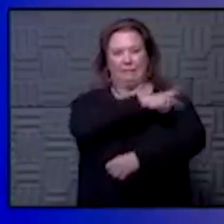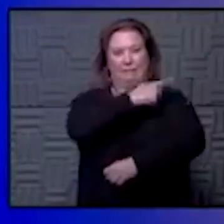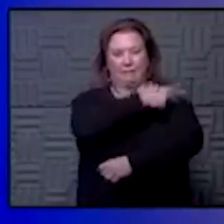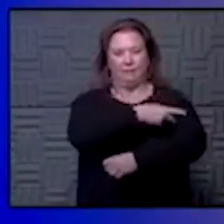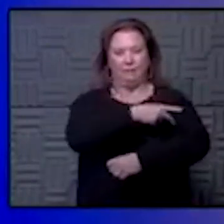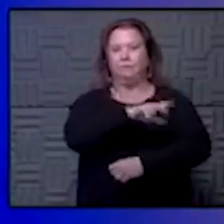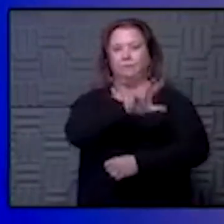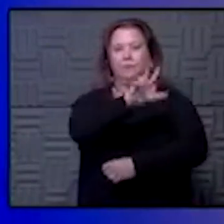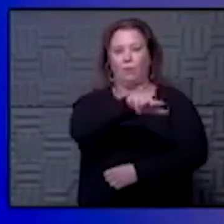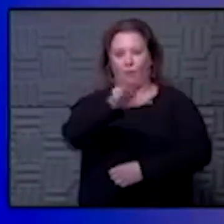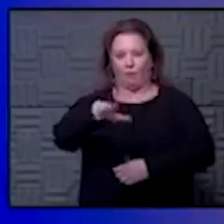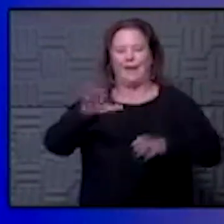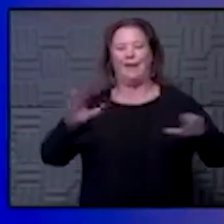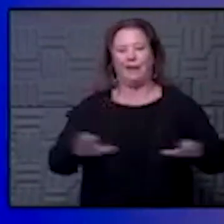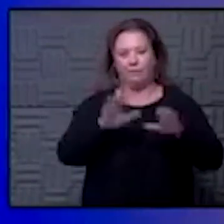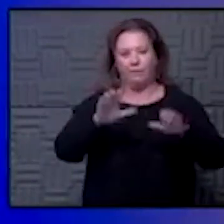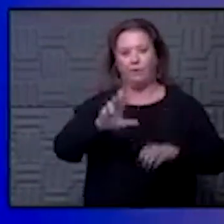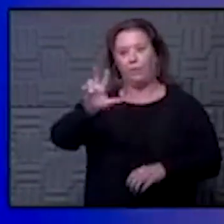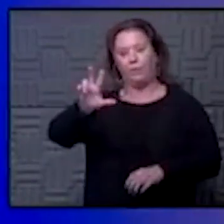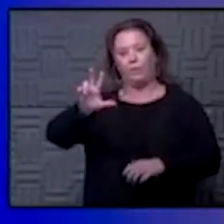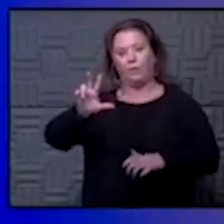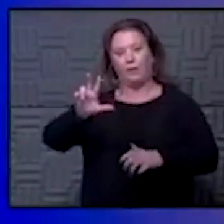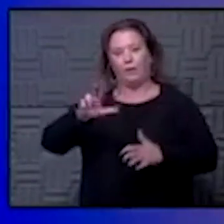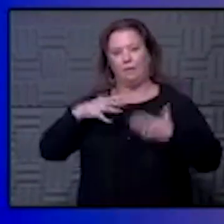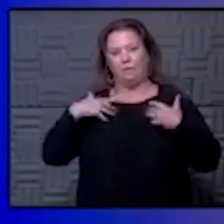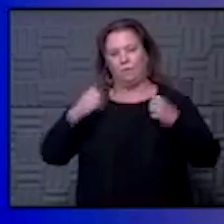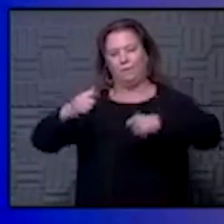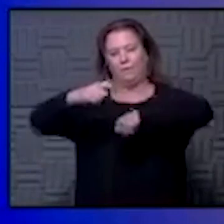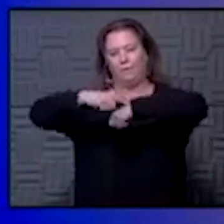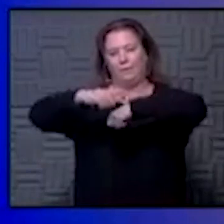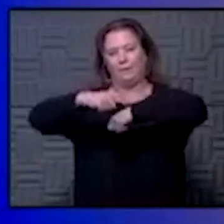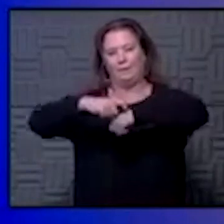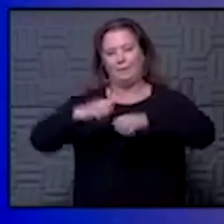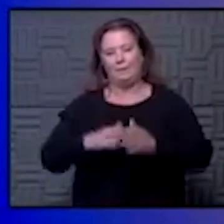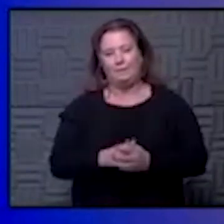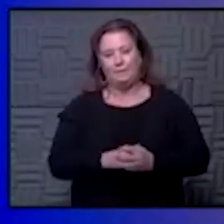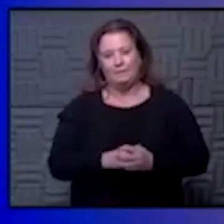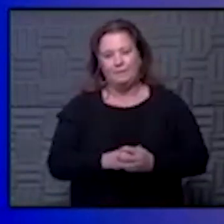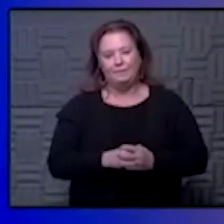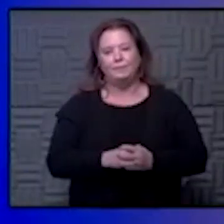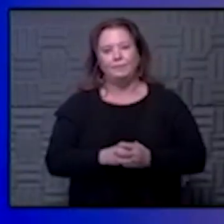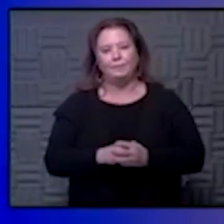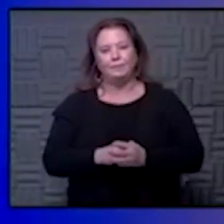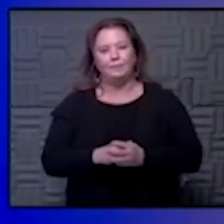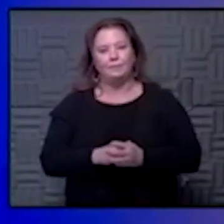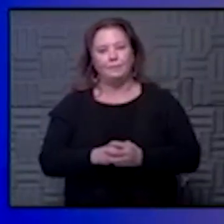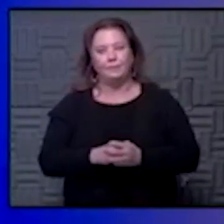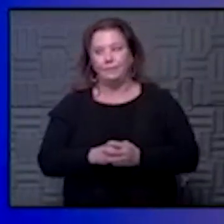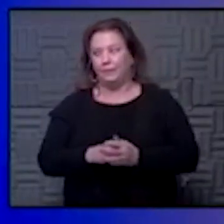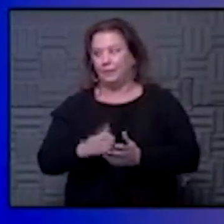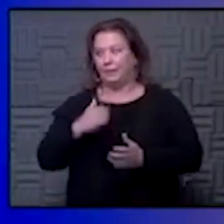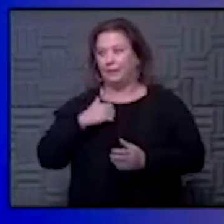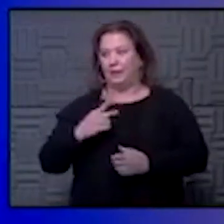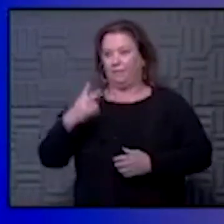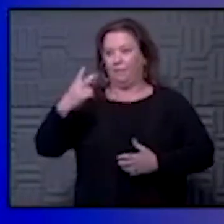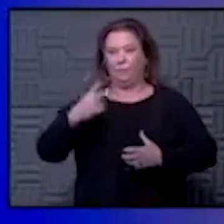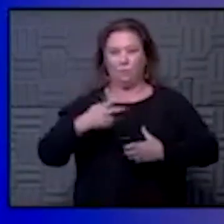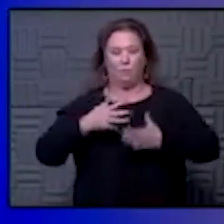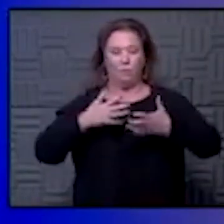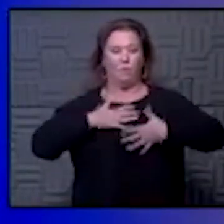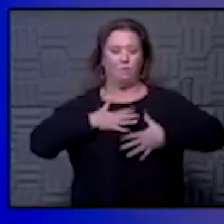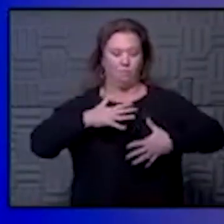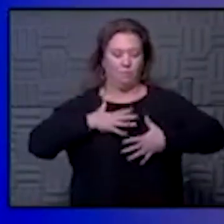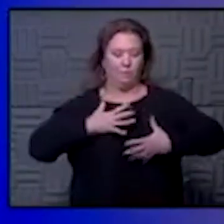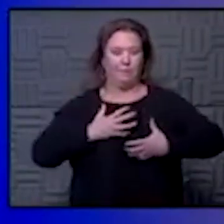now. 33 of those are active and 3 of those in that recovery period as well. They do have 2 that are intubated as